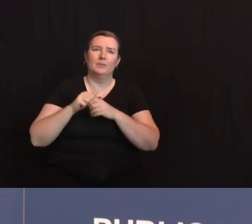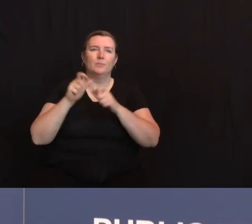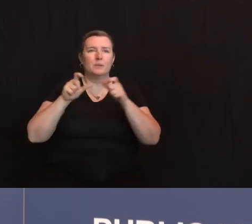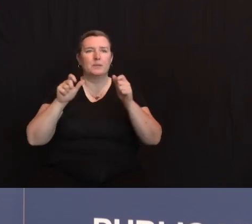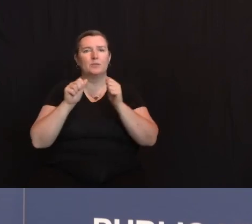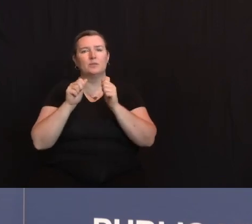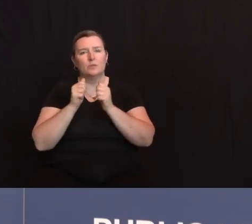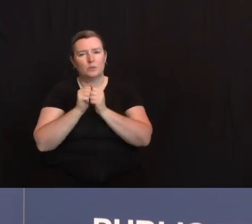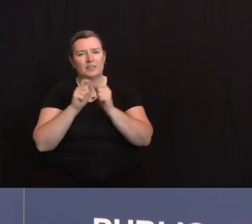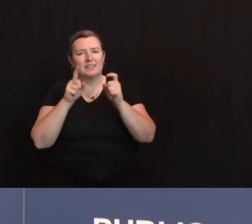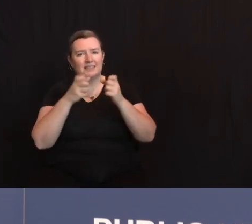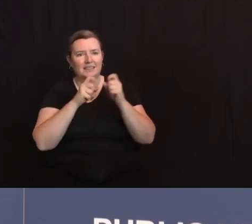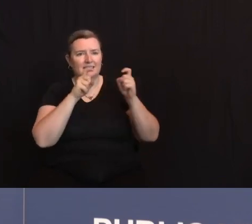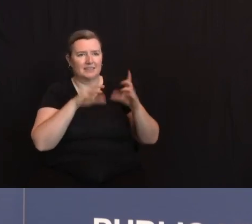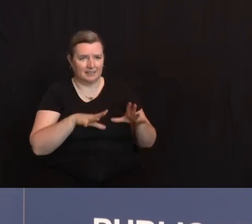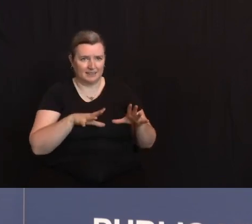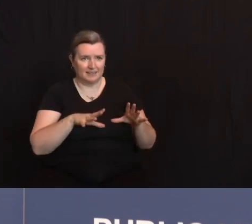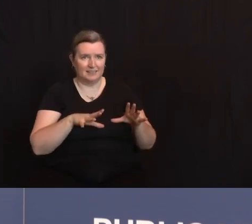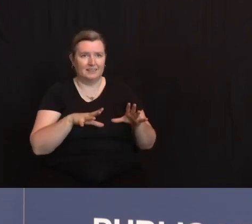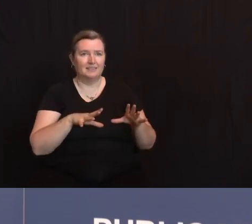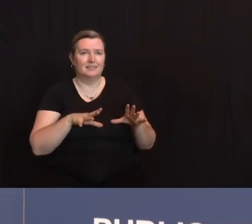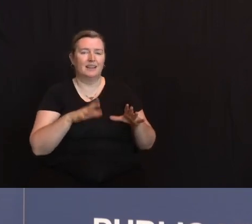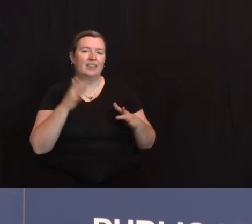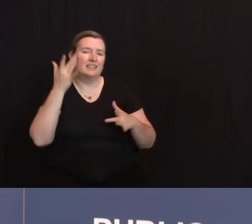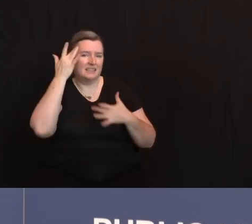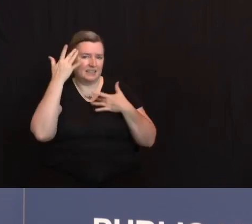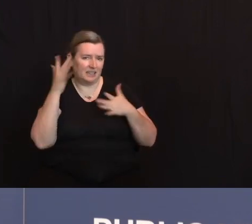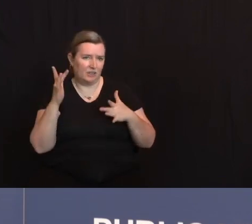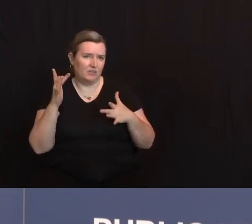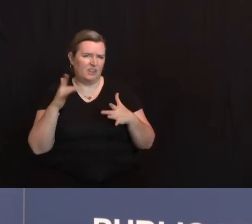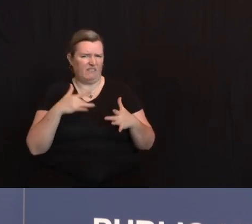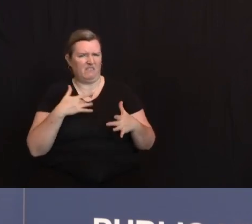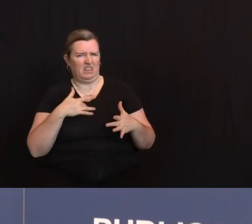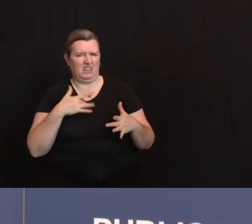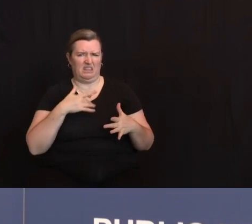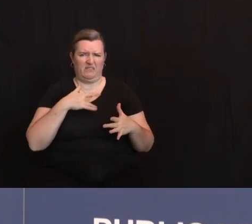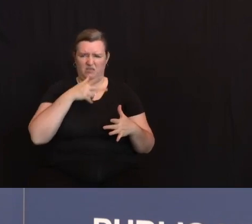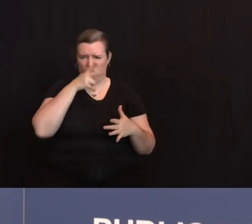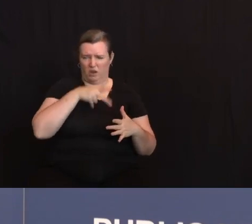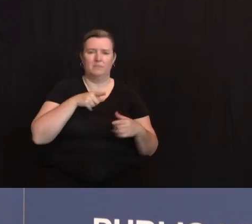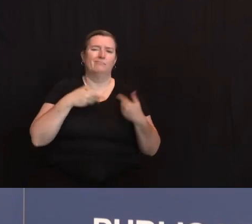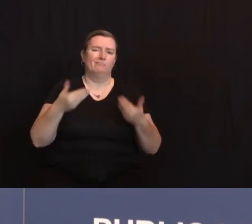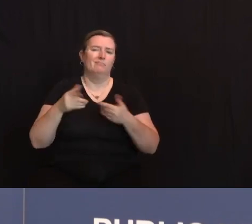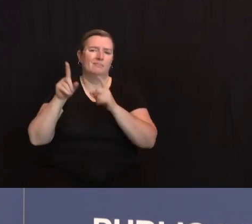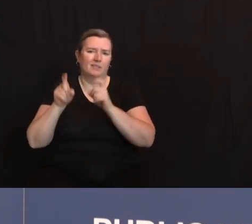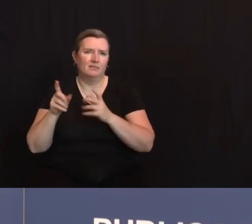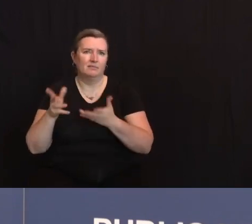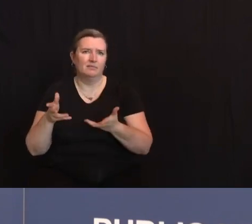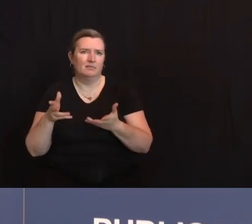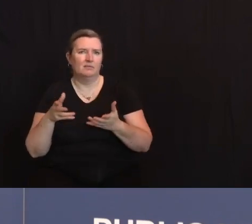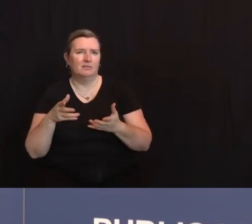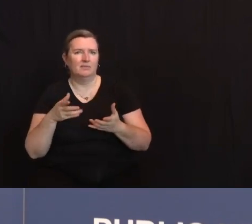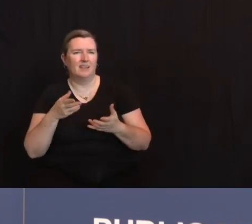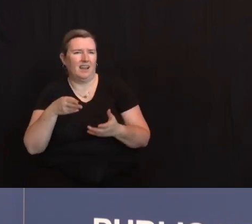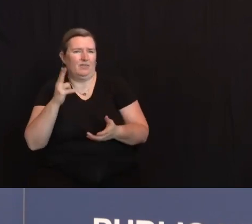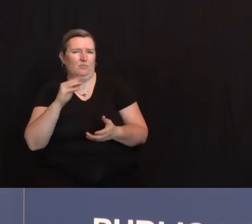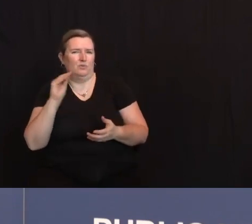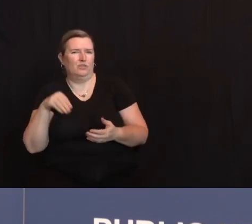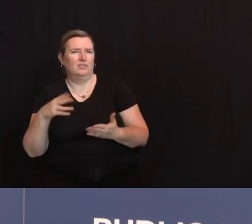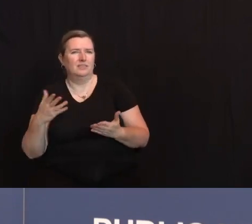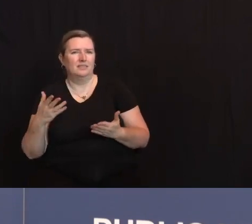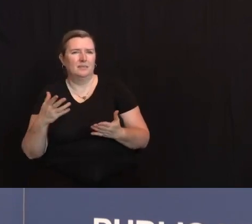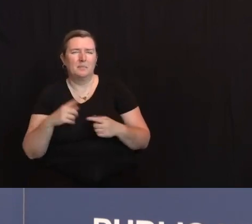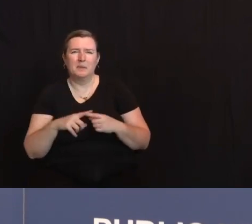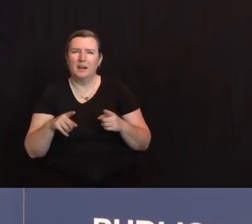they might have had it, are more likely to go get tested in the first place. With that being said, we have results on close to 600,000 New Jerseyans at this point